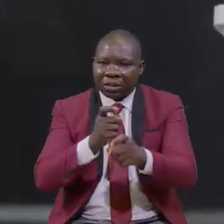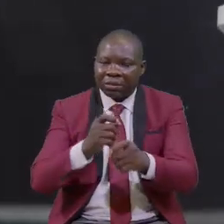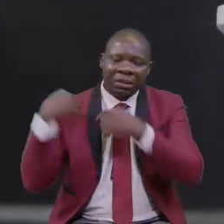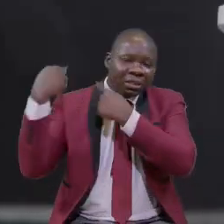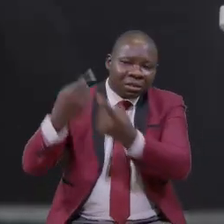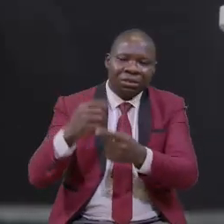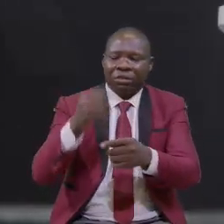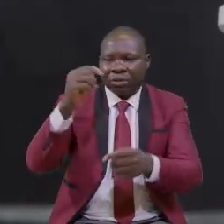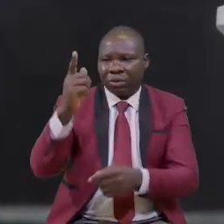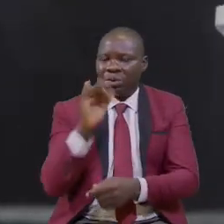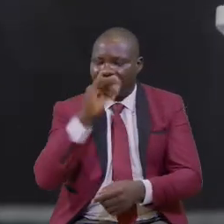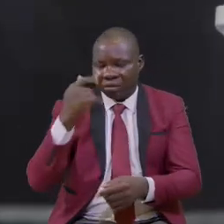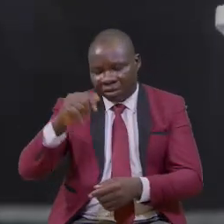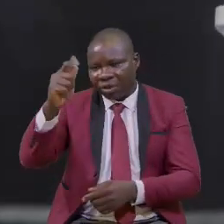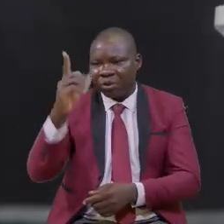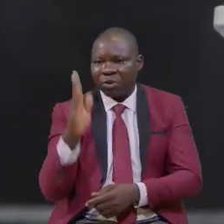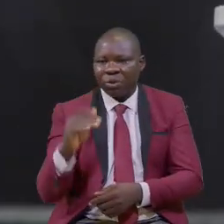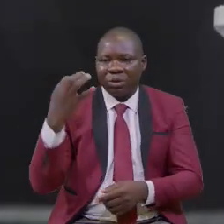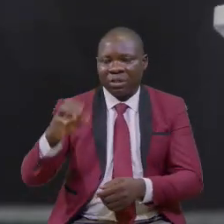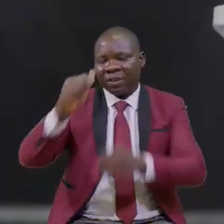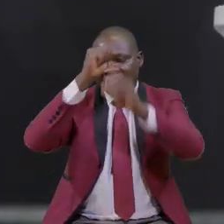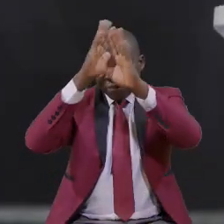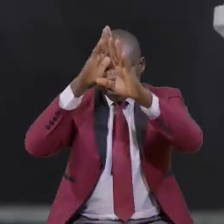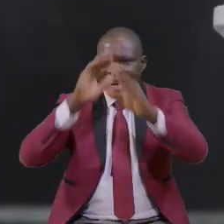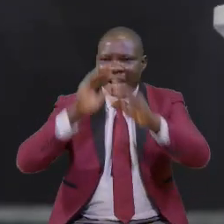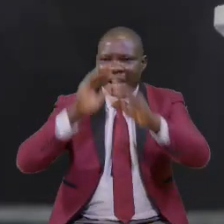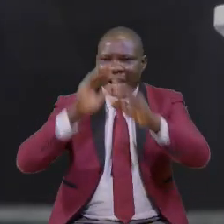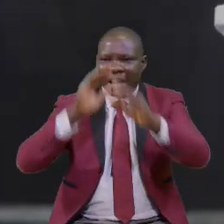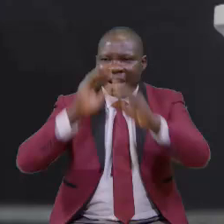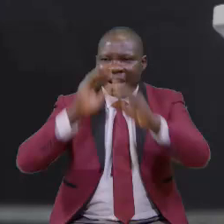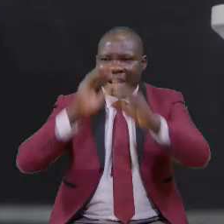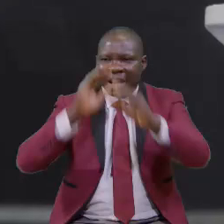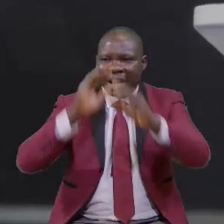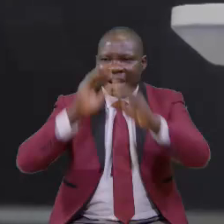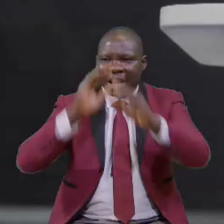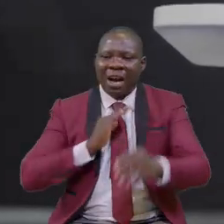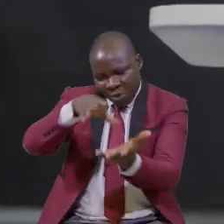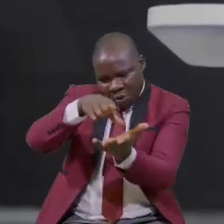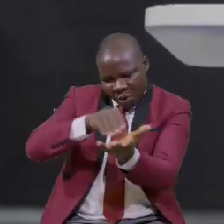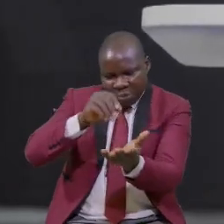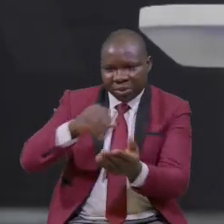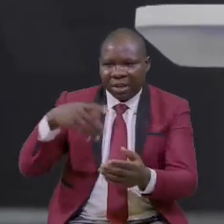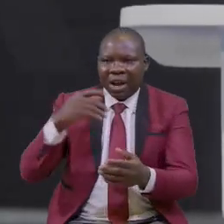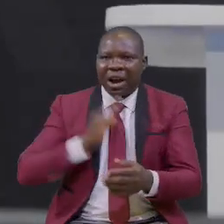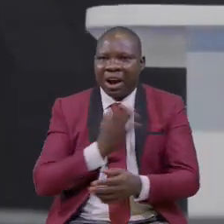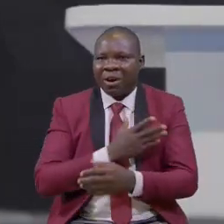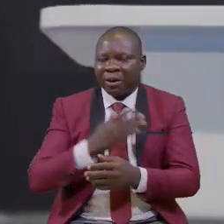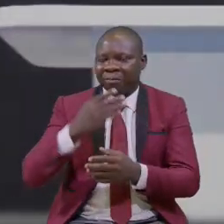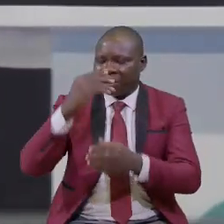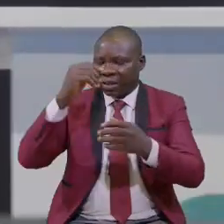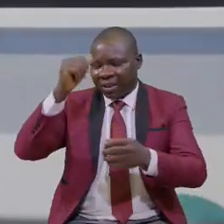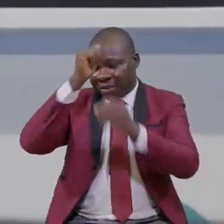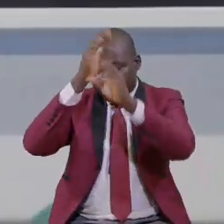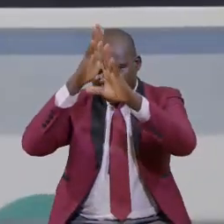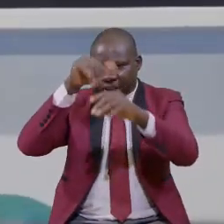a parent, were trying to copy the Father in heaven. And so they bought this, not because you've been